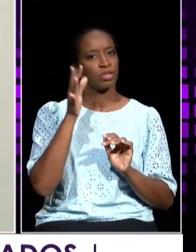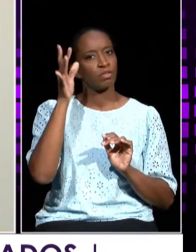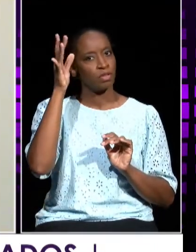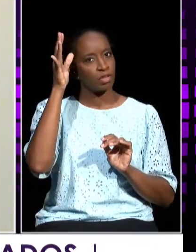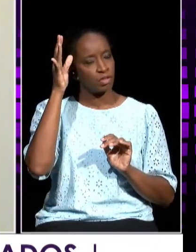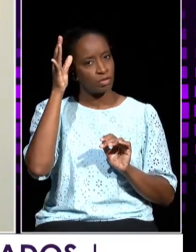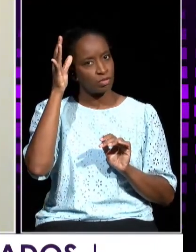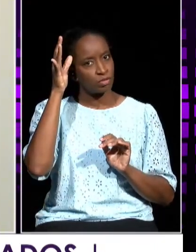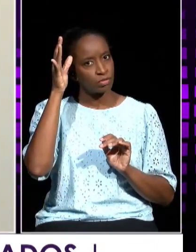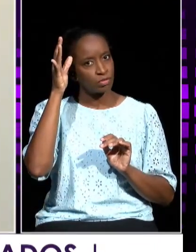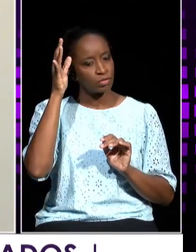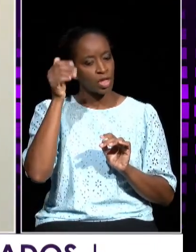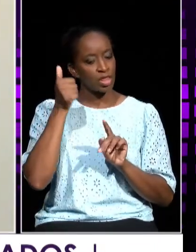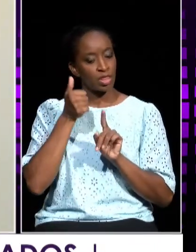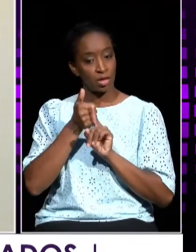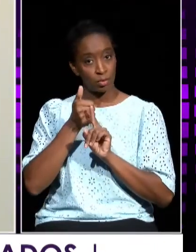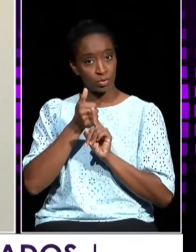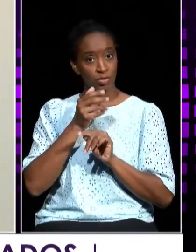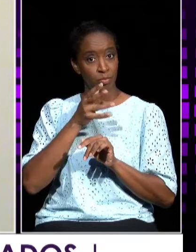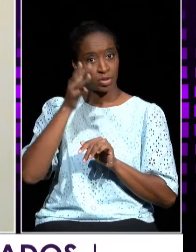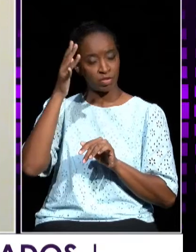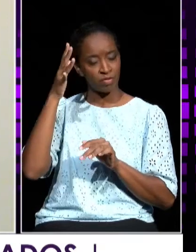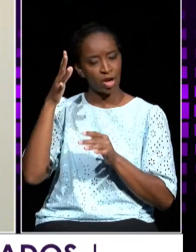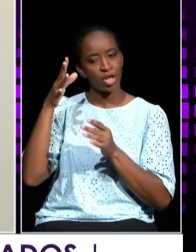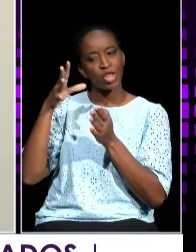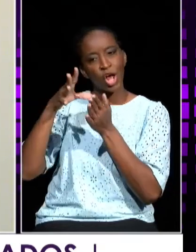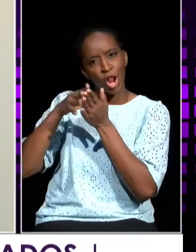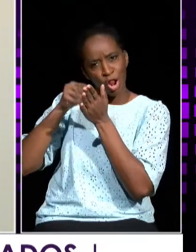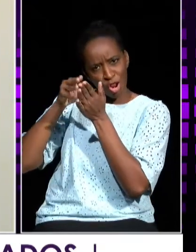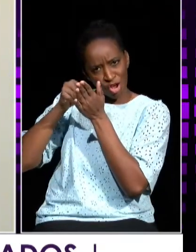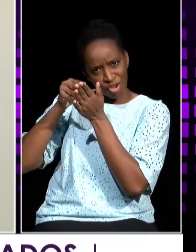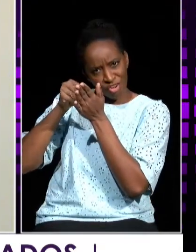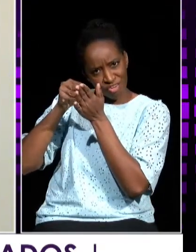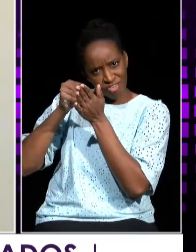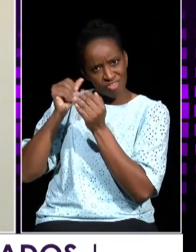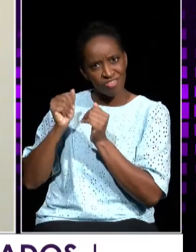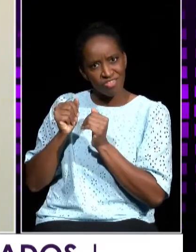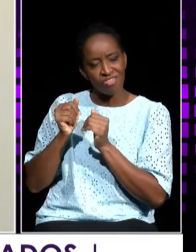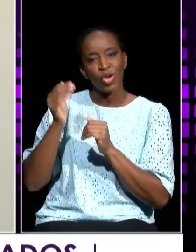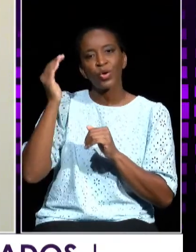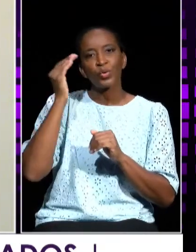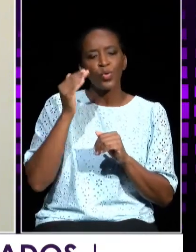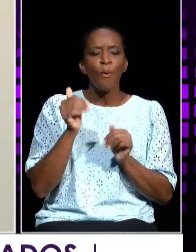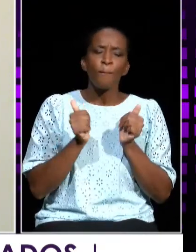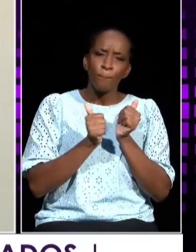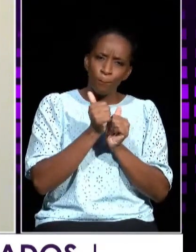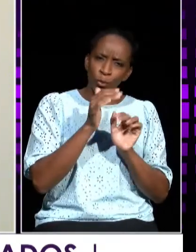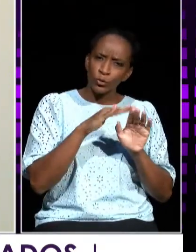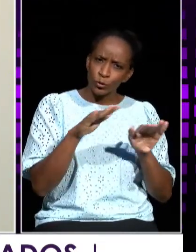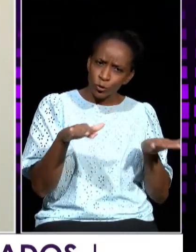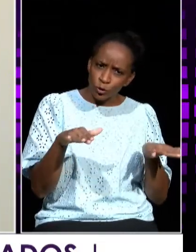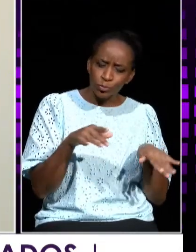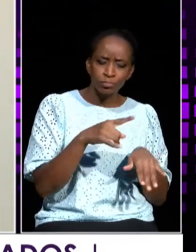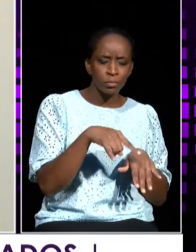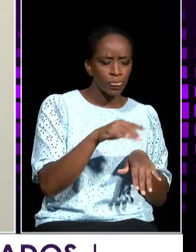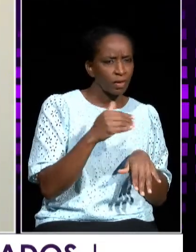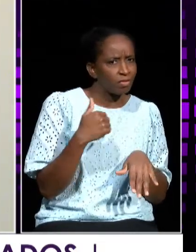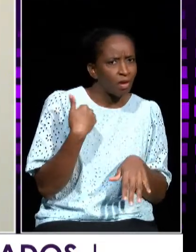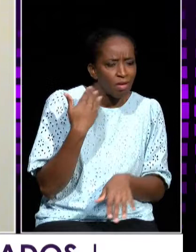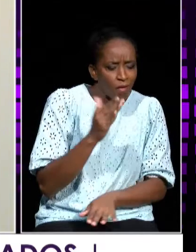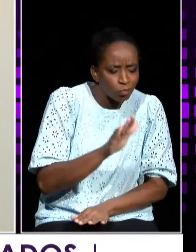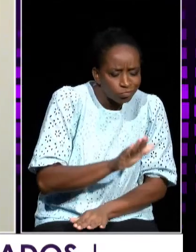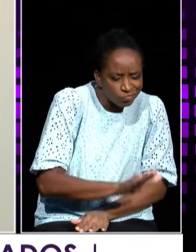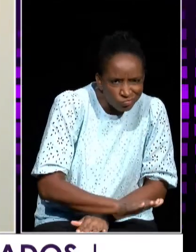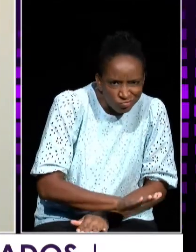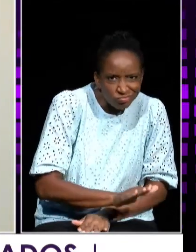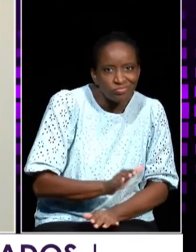we are a progressive society. We know that most children demonstrate understanding of right or wrong from an early age. As